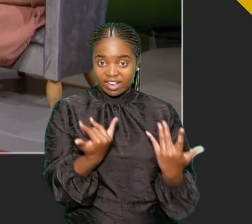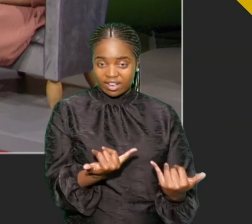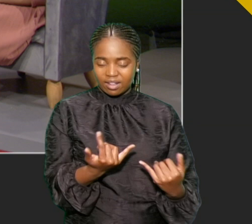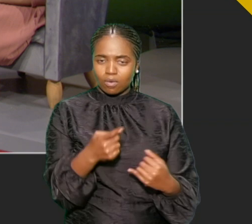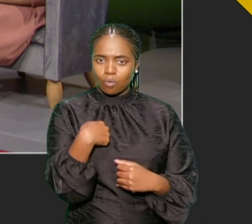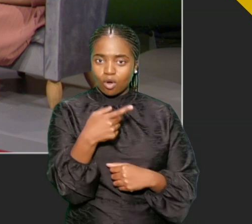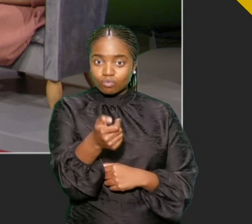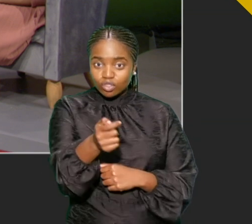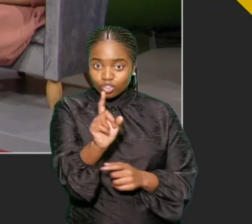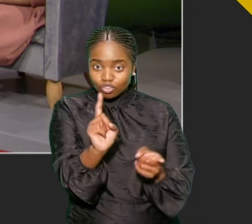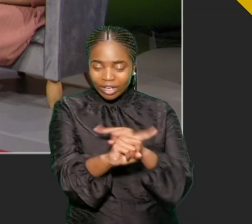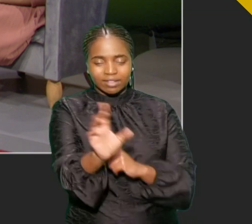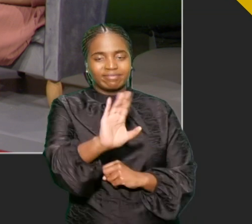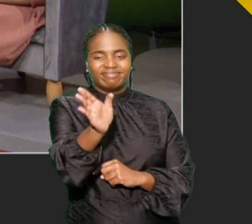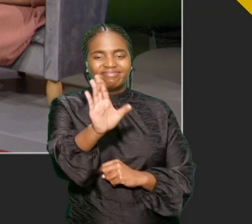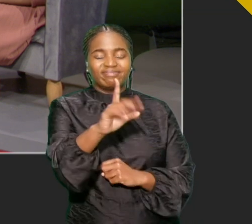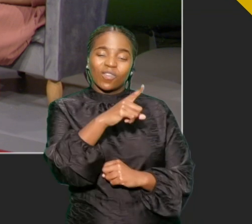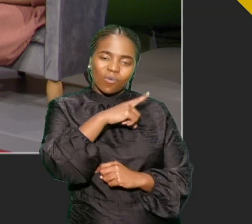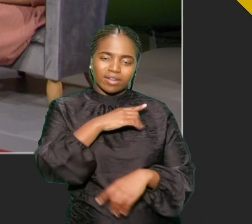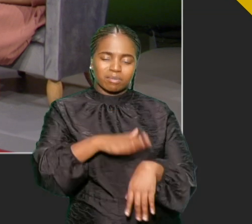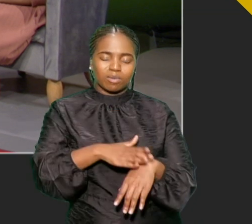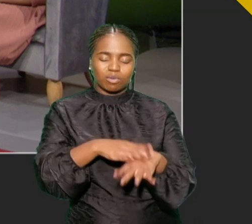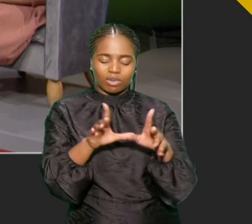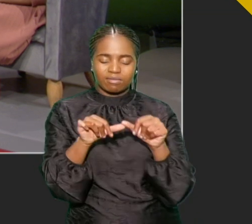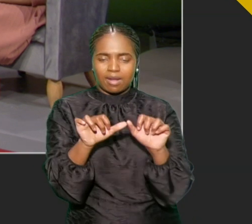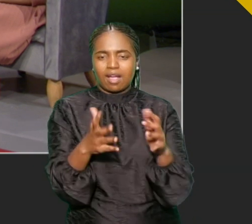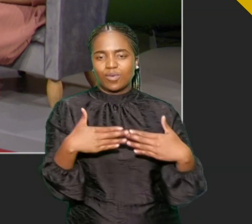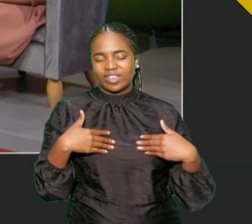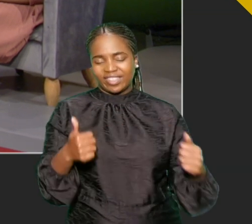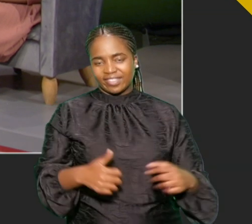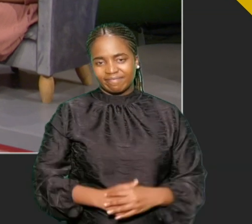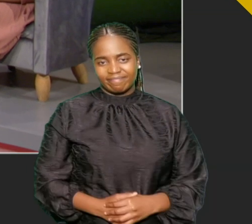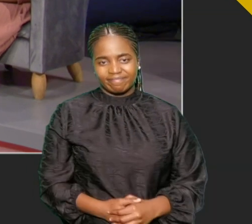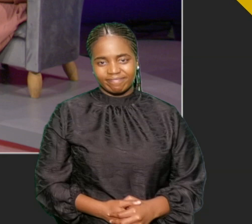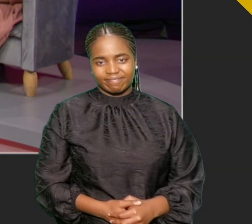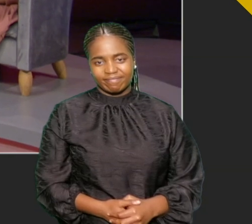wena ungayindawo, because besibuya we talk about moving forward and healing with your life.